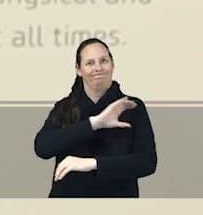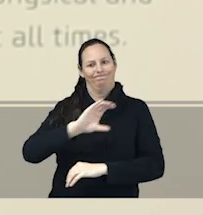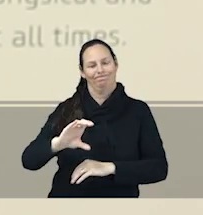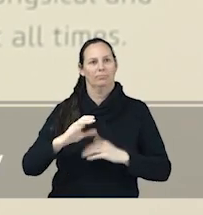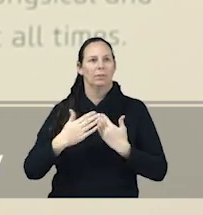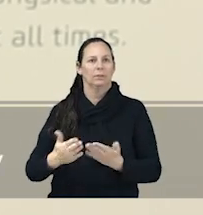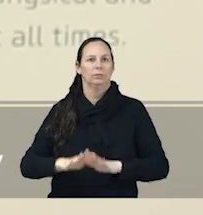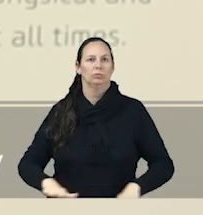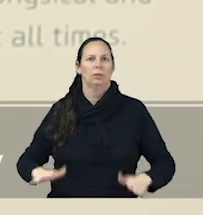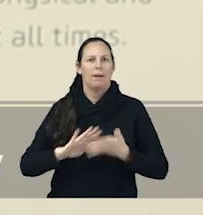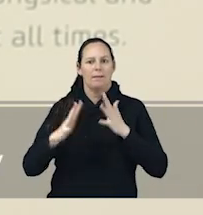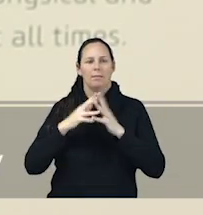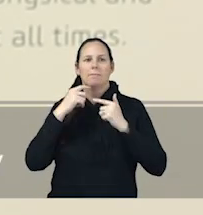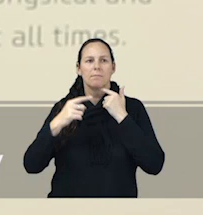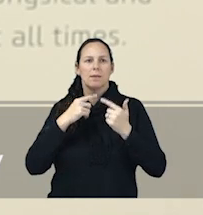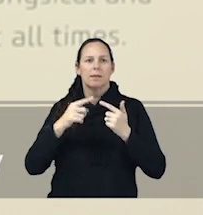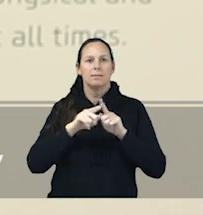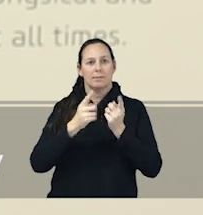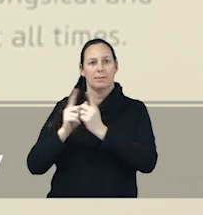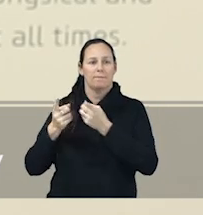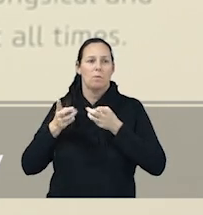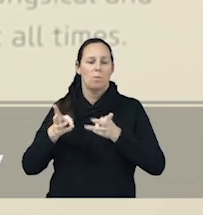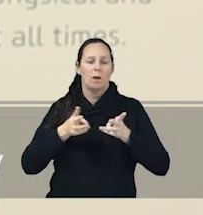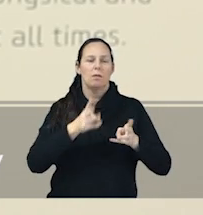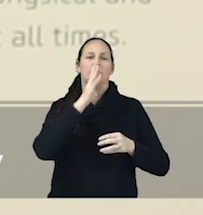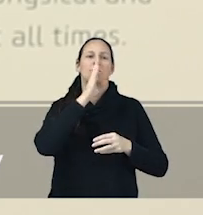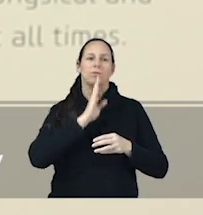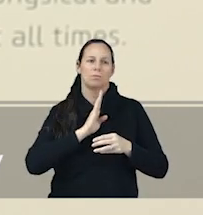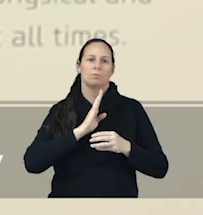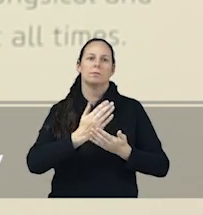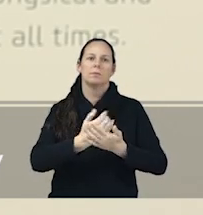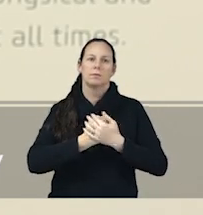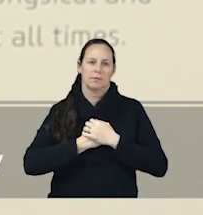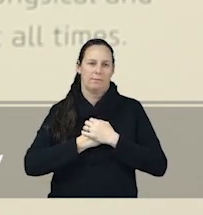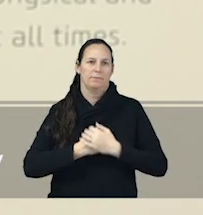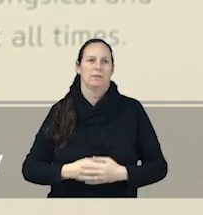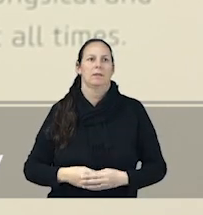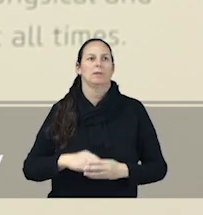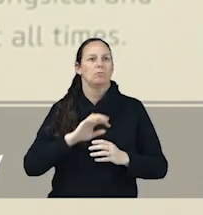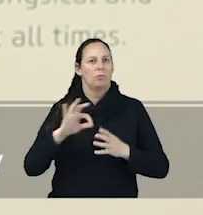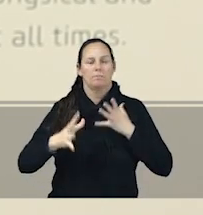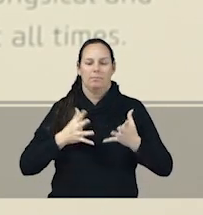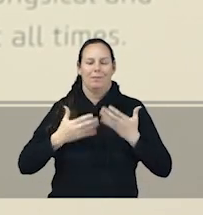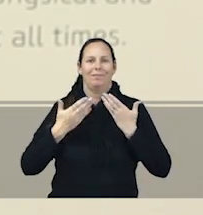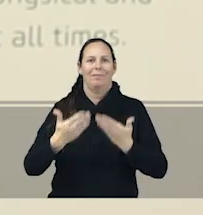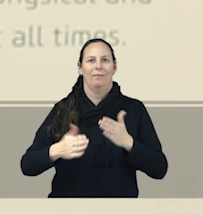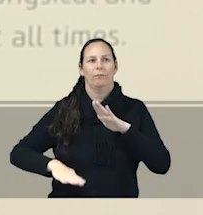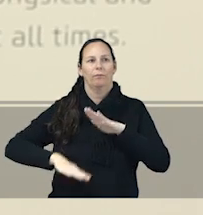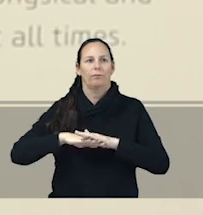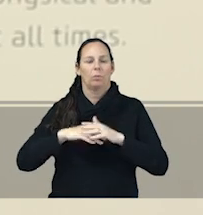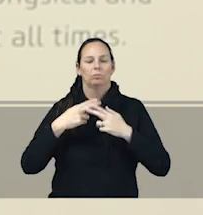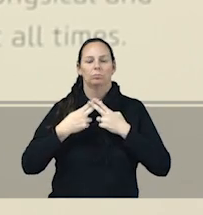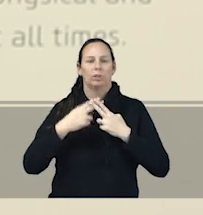it's not about that. What we need to do is we need to empower children with a range of strategies to increase their personal safety and that does